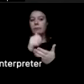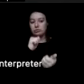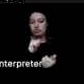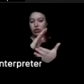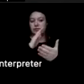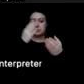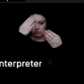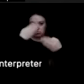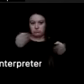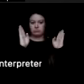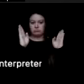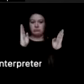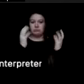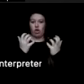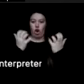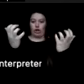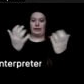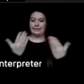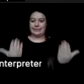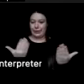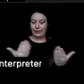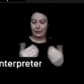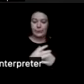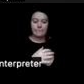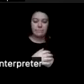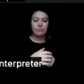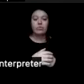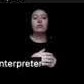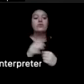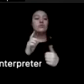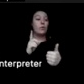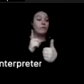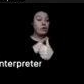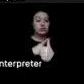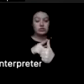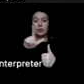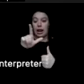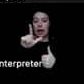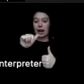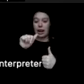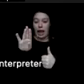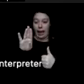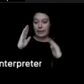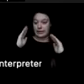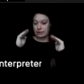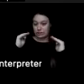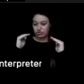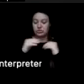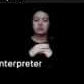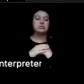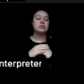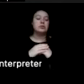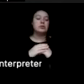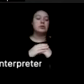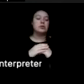are on the webinar today. And so I want to start with just lab expectations. And then we'll move to kind of thinking more about at